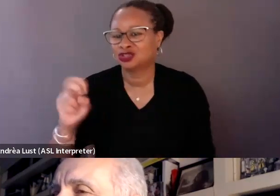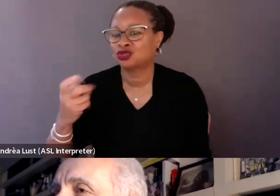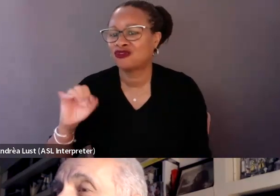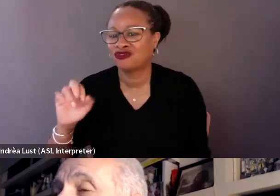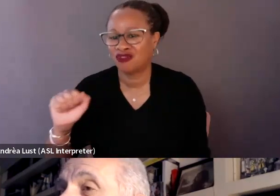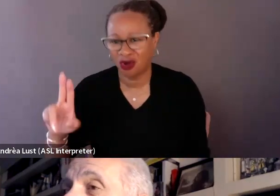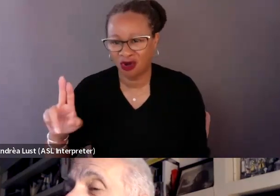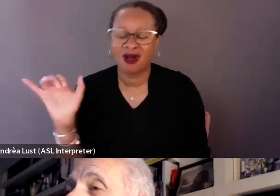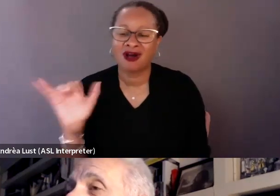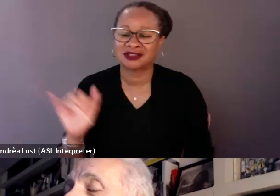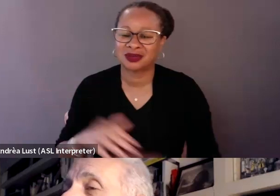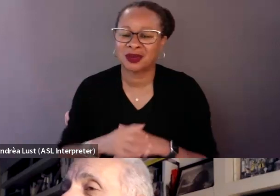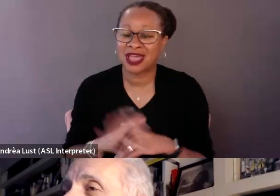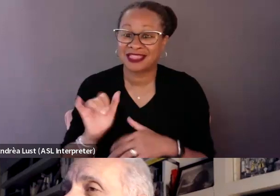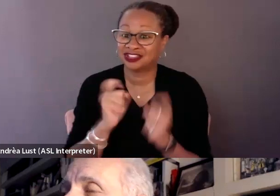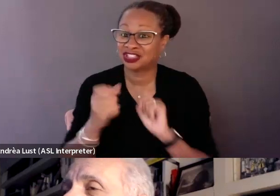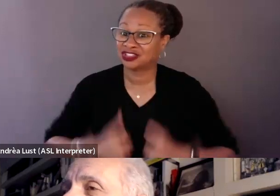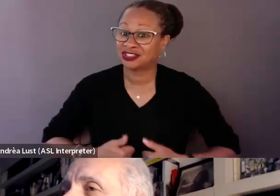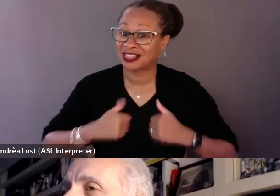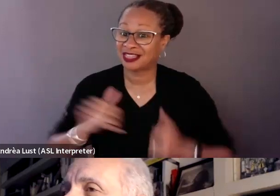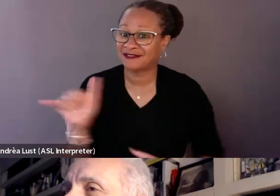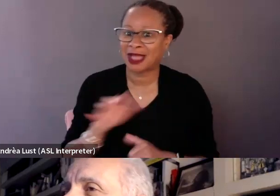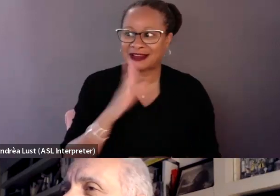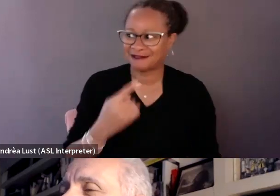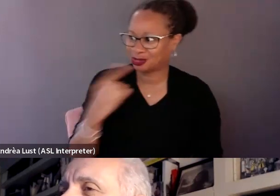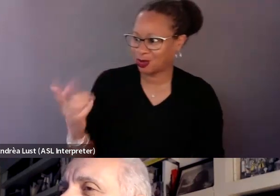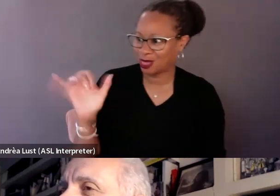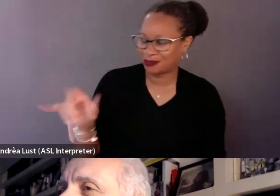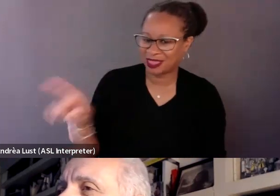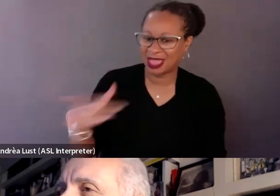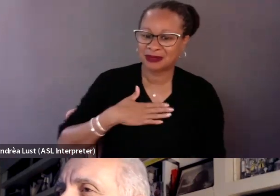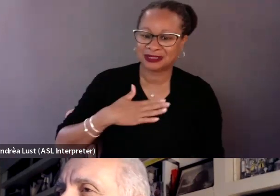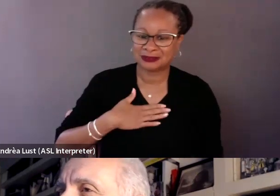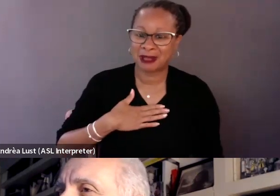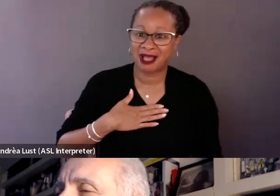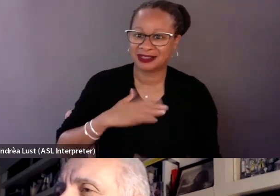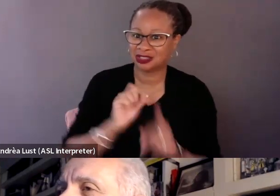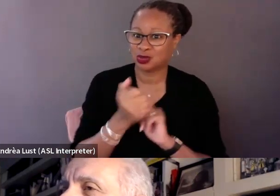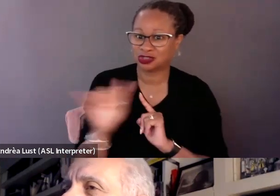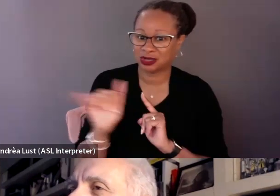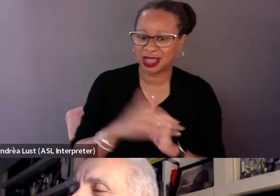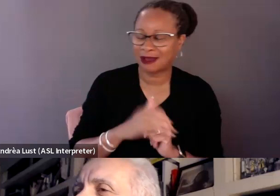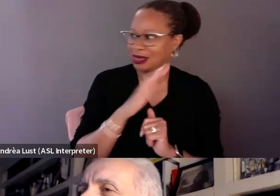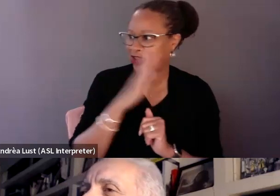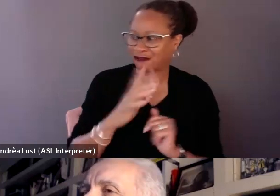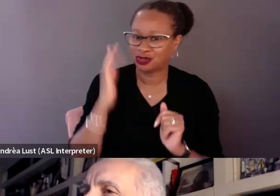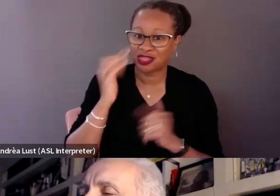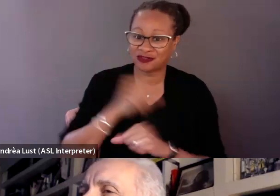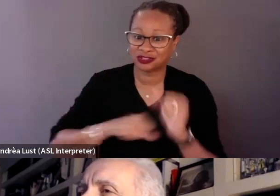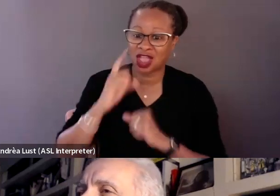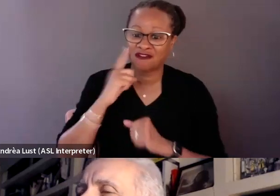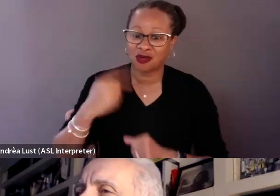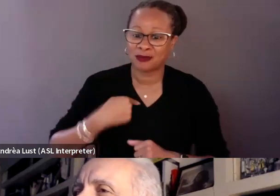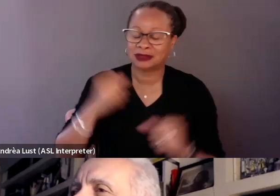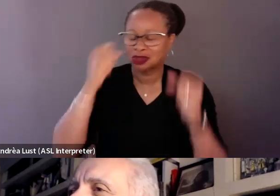too. But I haven't said to him that it was my case. No, so for me, it was